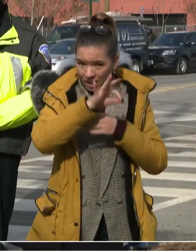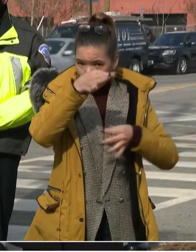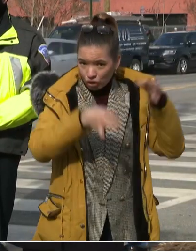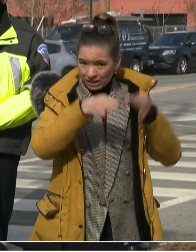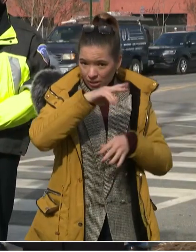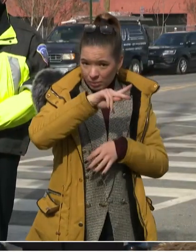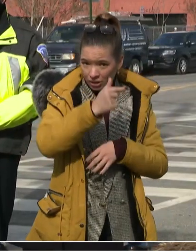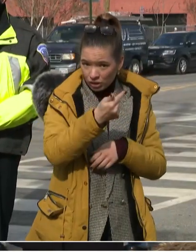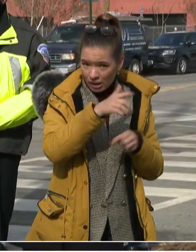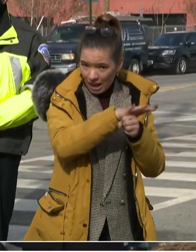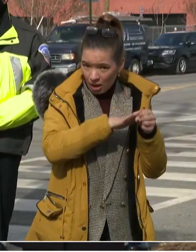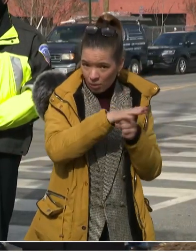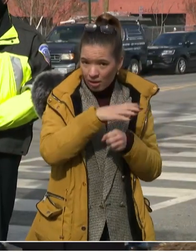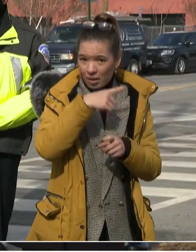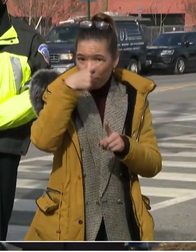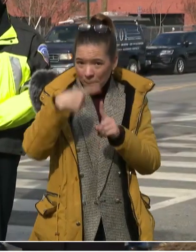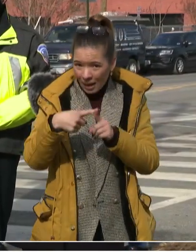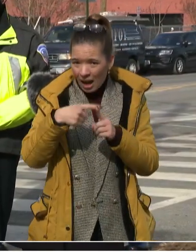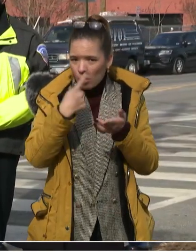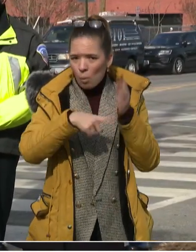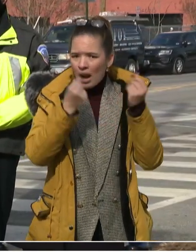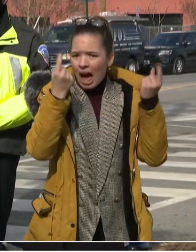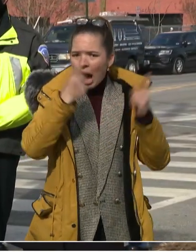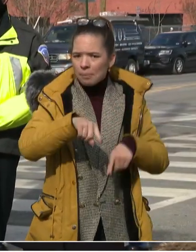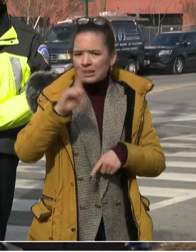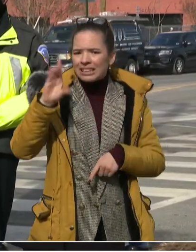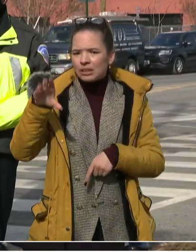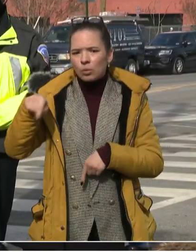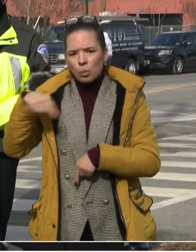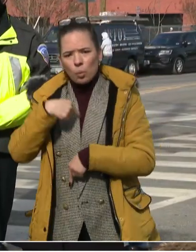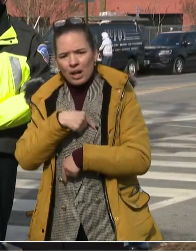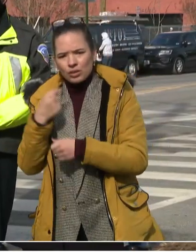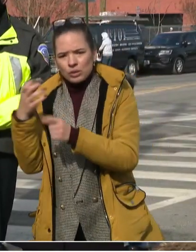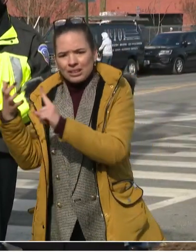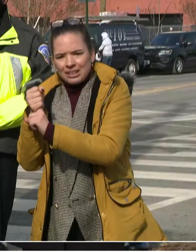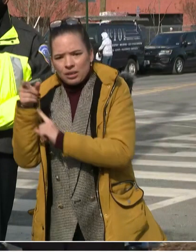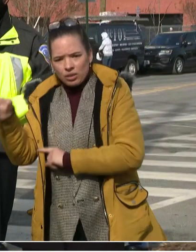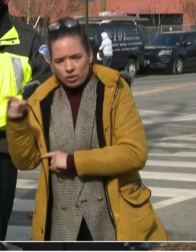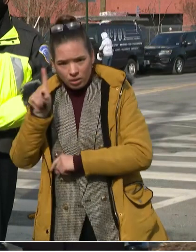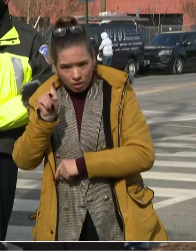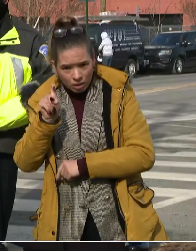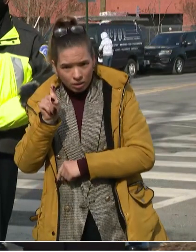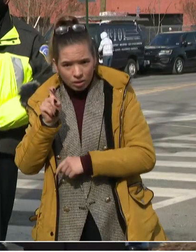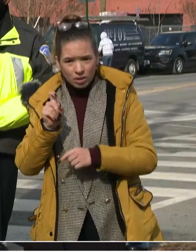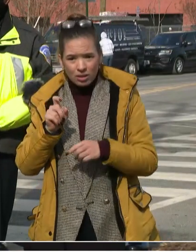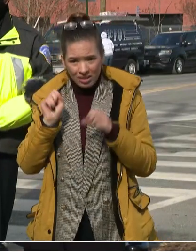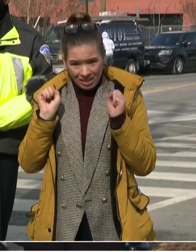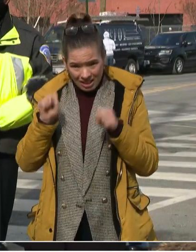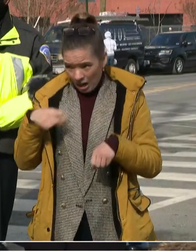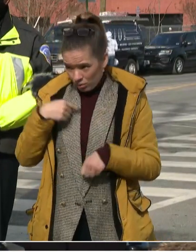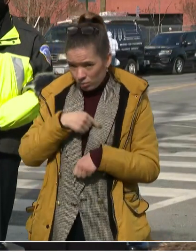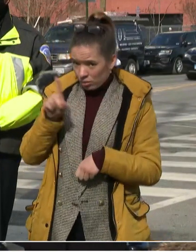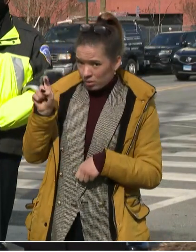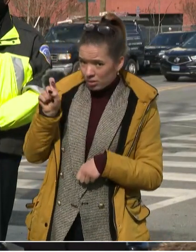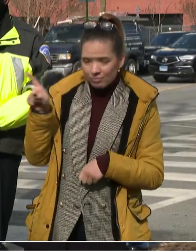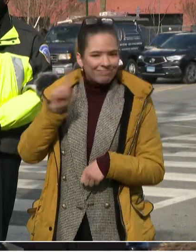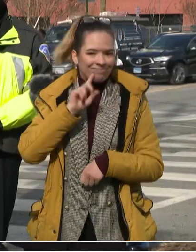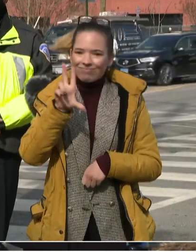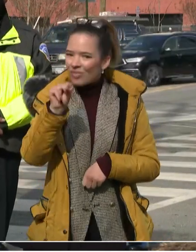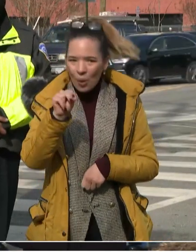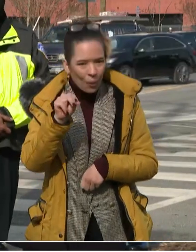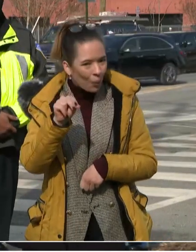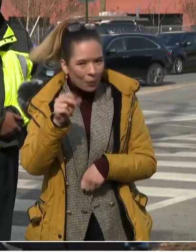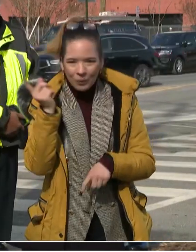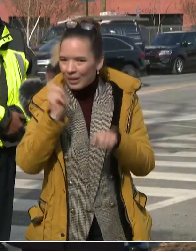and talk about what happened in the District of Columbia when we arrested the kid for carjacking if he did a carjacking in Prince George's County? And that's a problem,